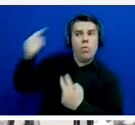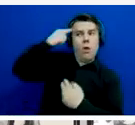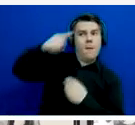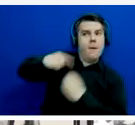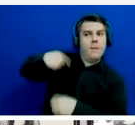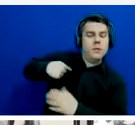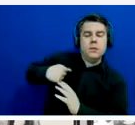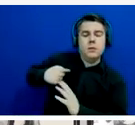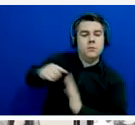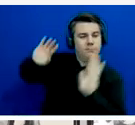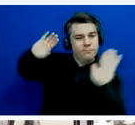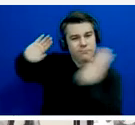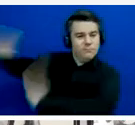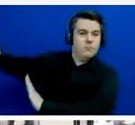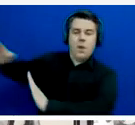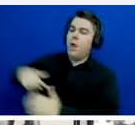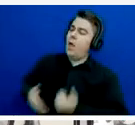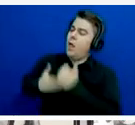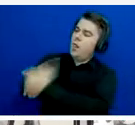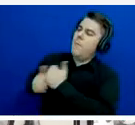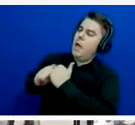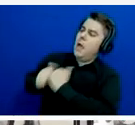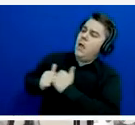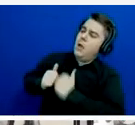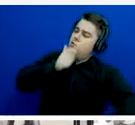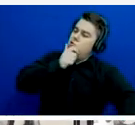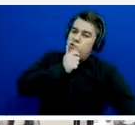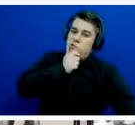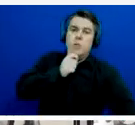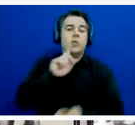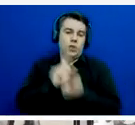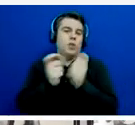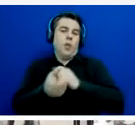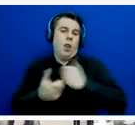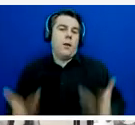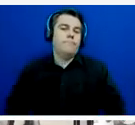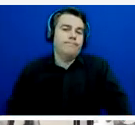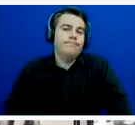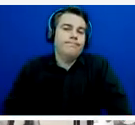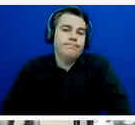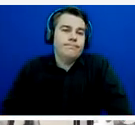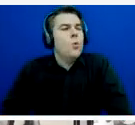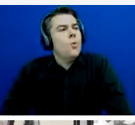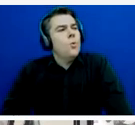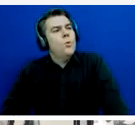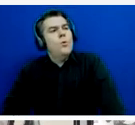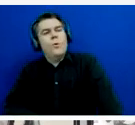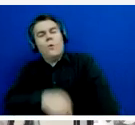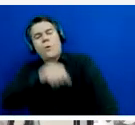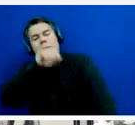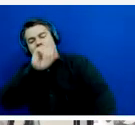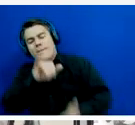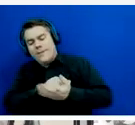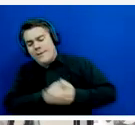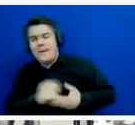more of what I could do for them, that really changed a lot. I love that, because so many of us want to